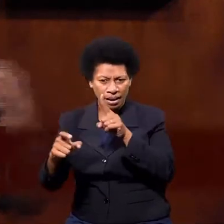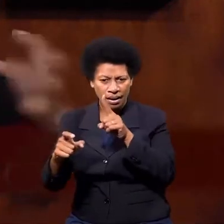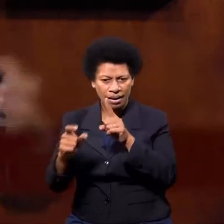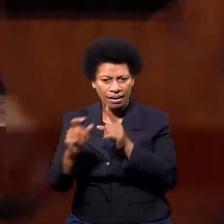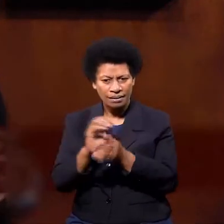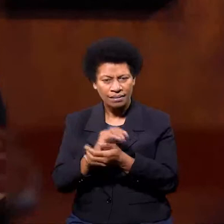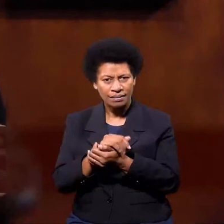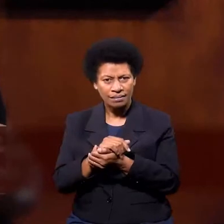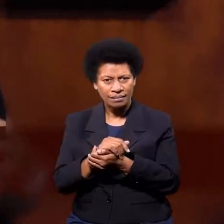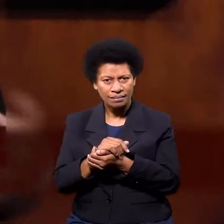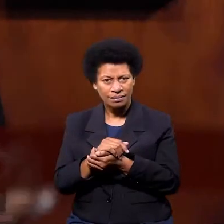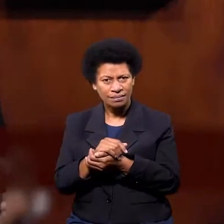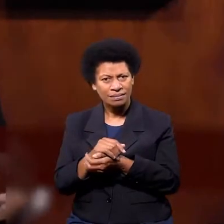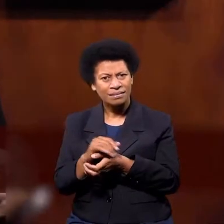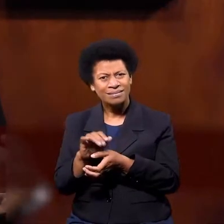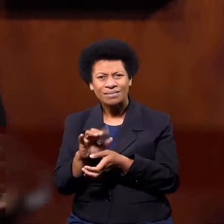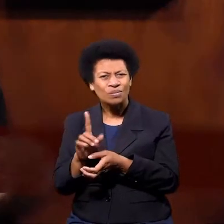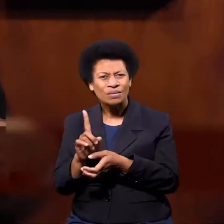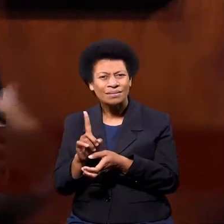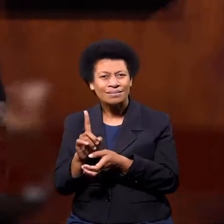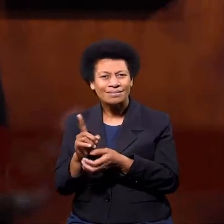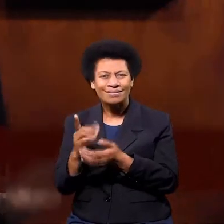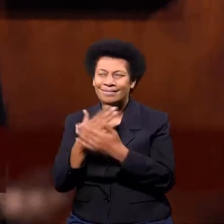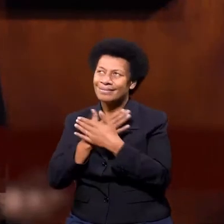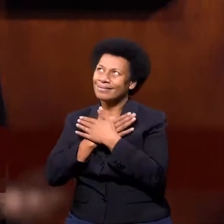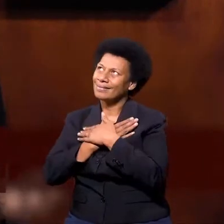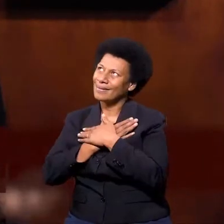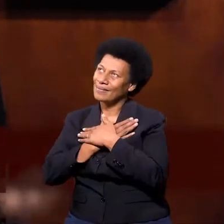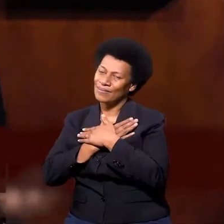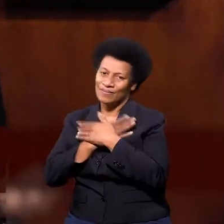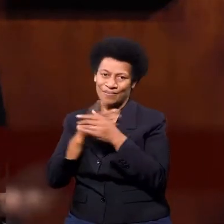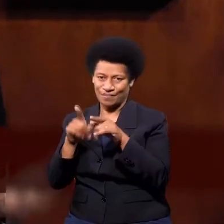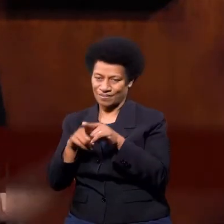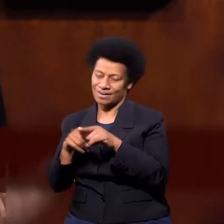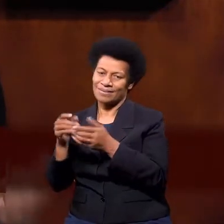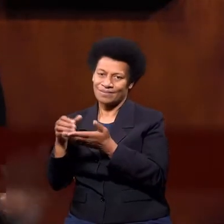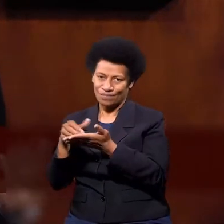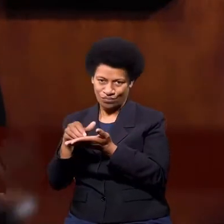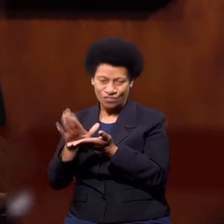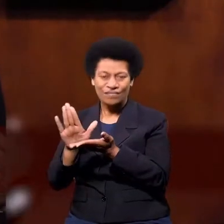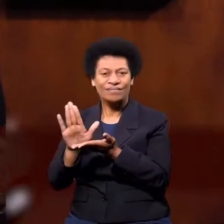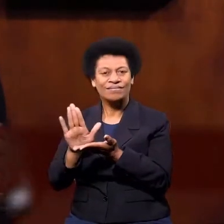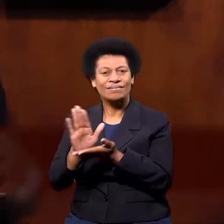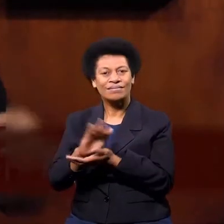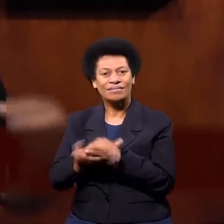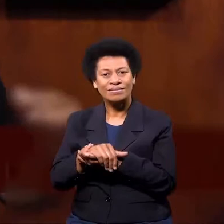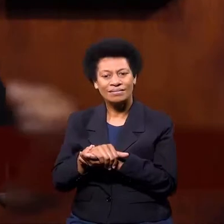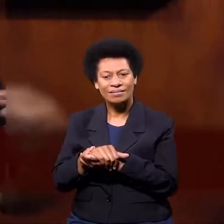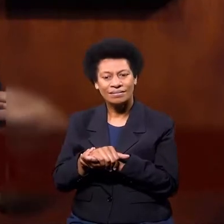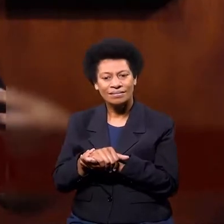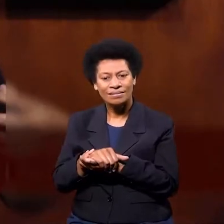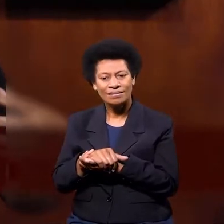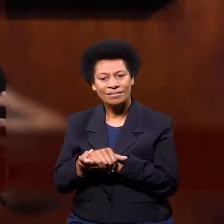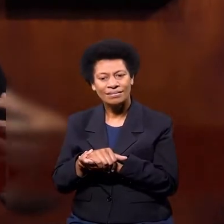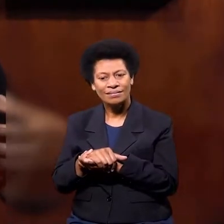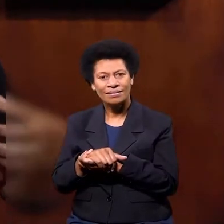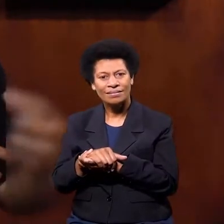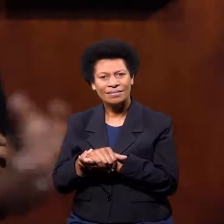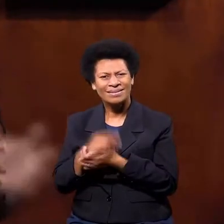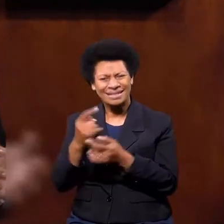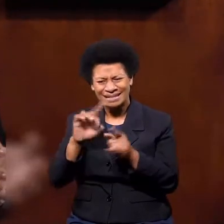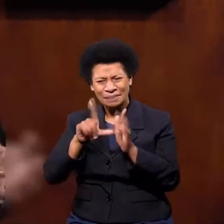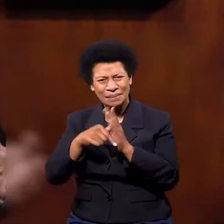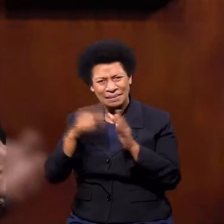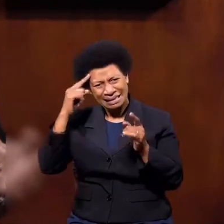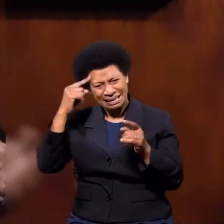to solicit love and approval. Right. You know, it is, but that is really